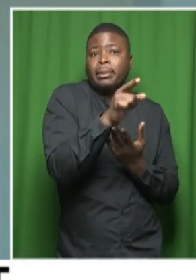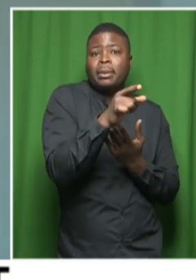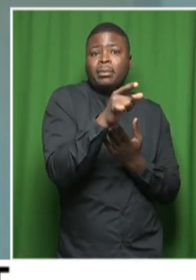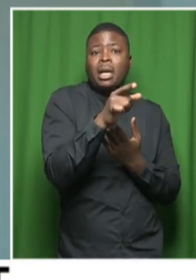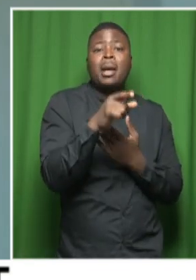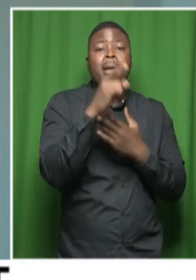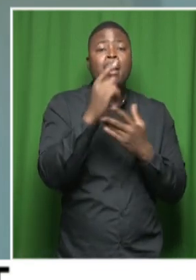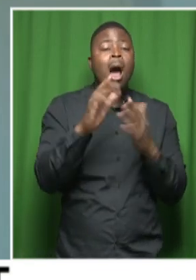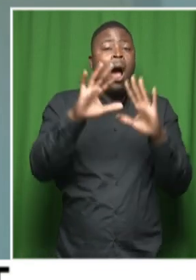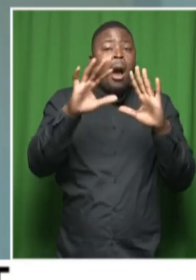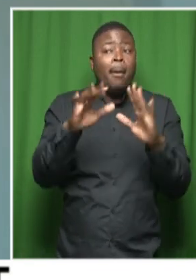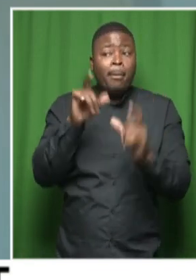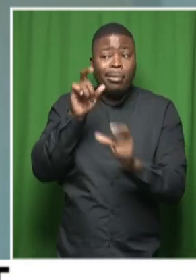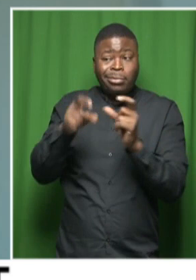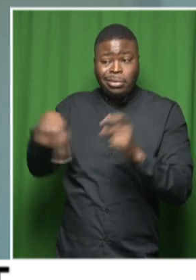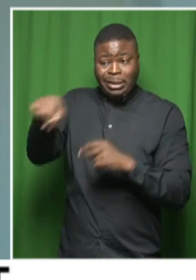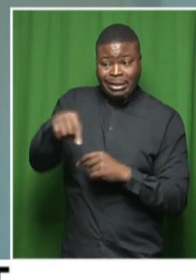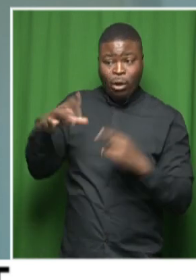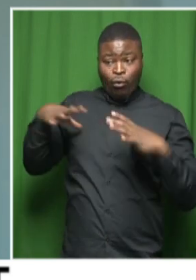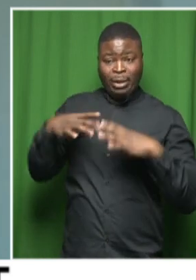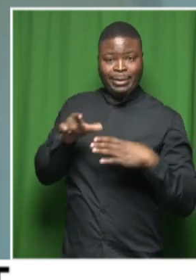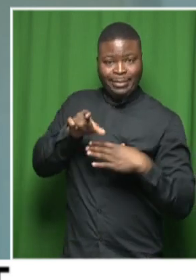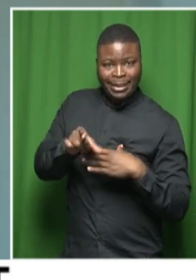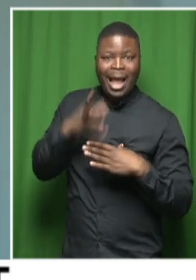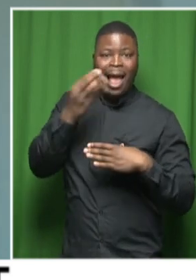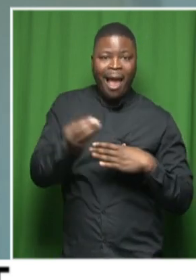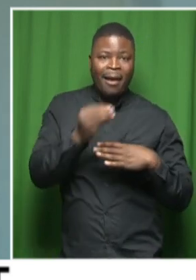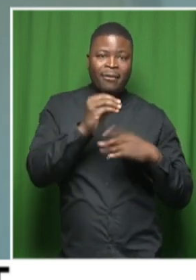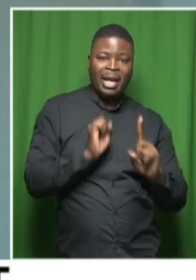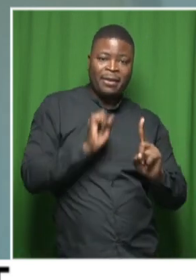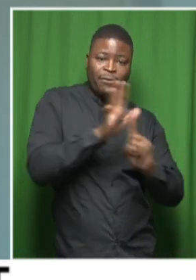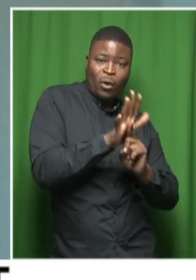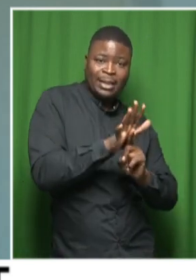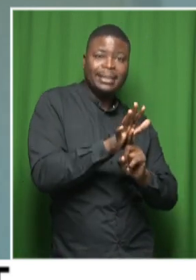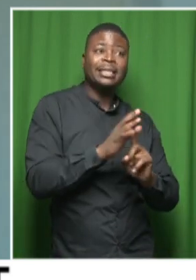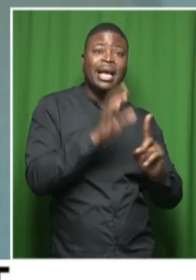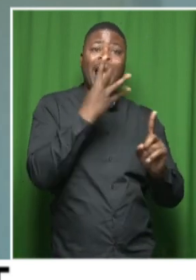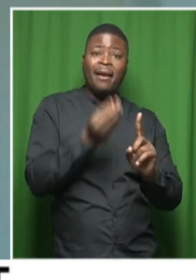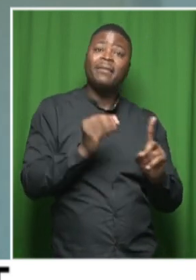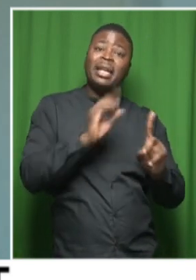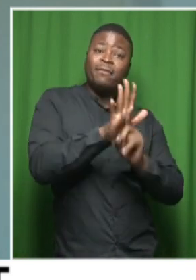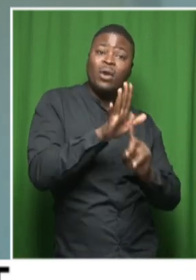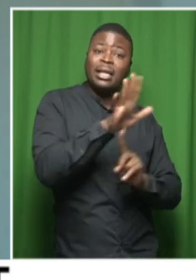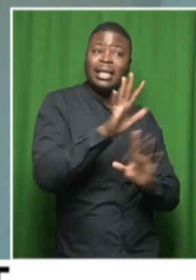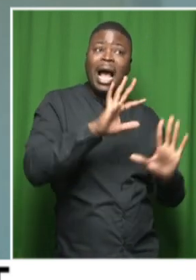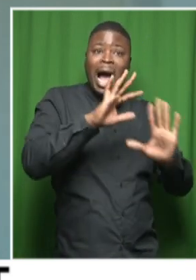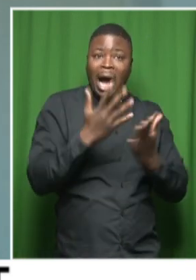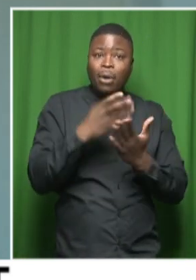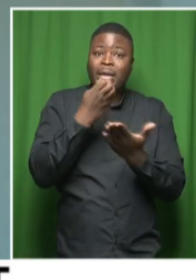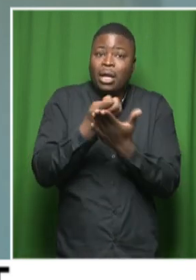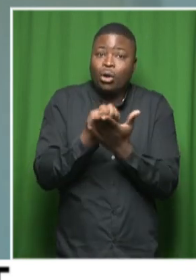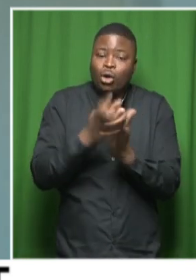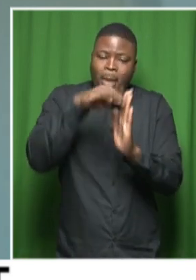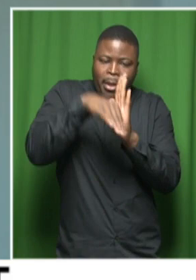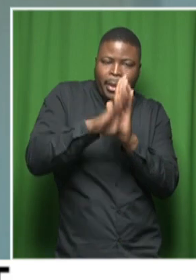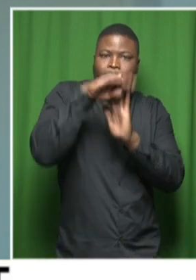an influence in terms of what type of monetary policy choices that the economists settle with. So the key question we must ask